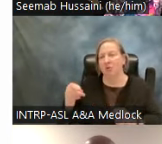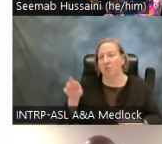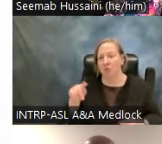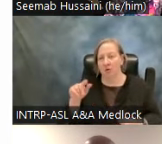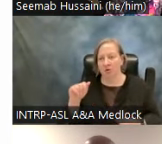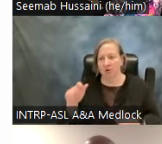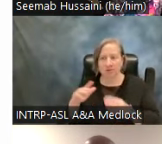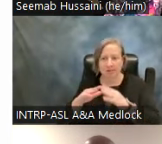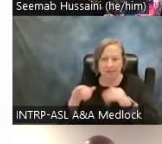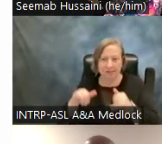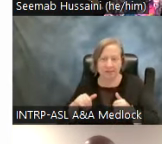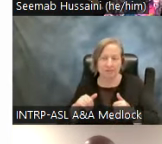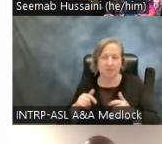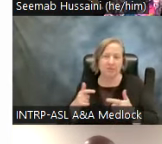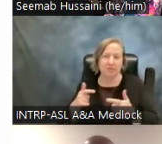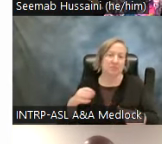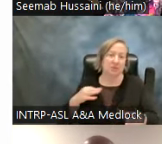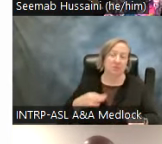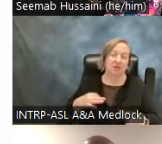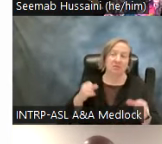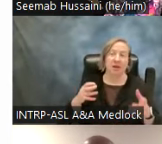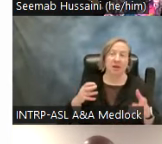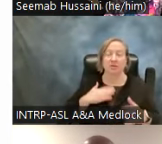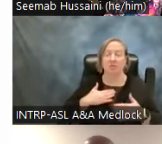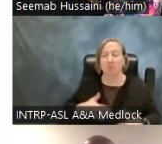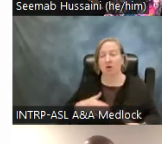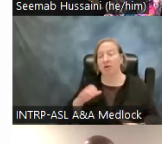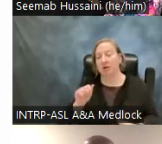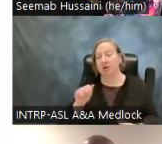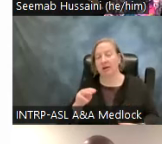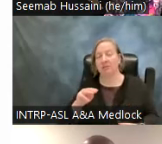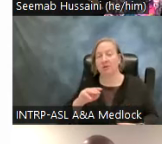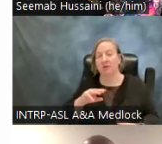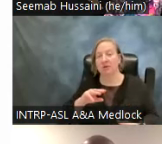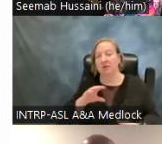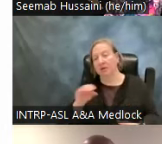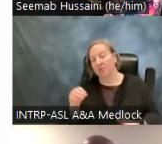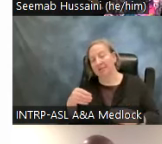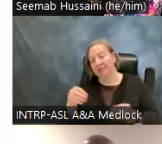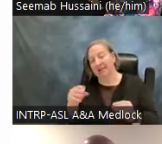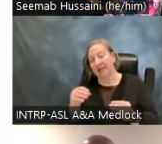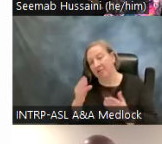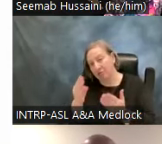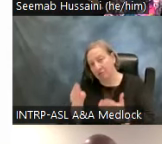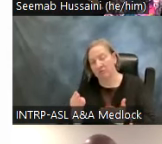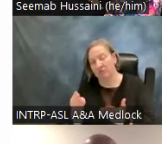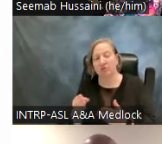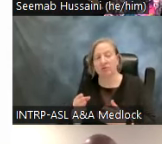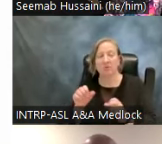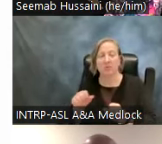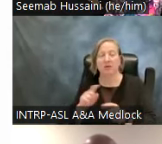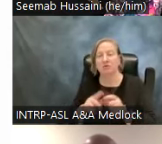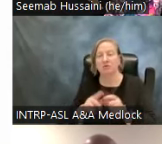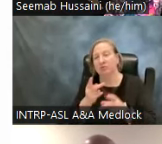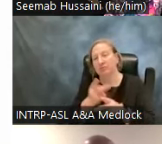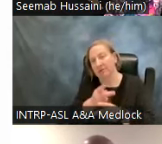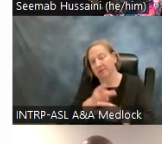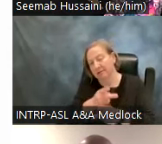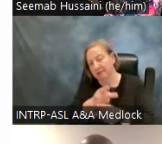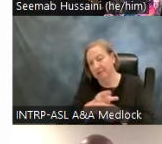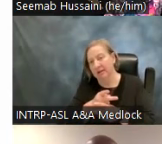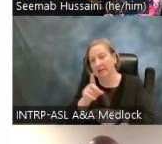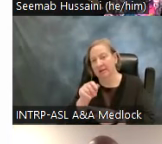and it's part of the big benefit that a lot of these body cam companies sell and offer as far as how to be able to maintain